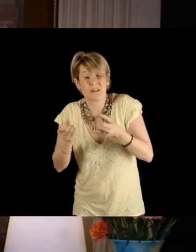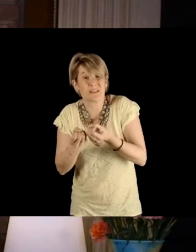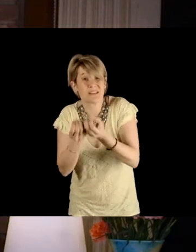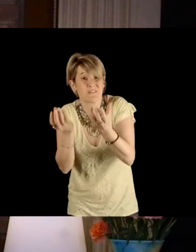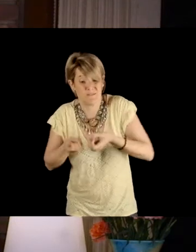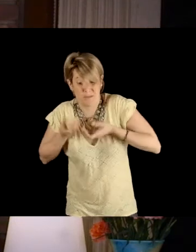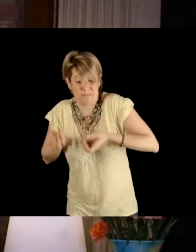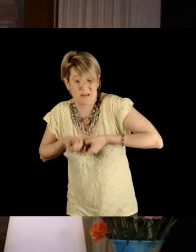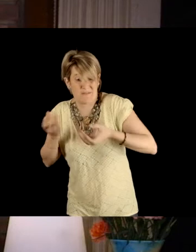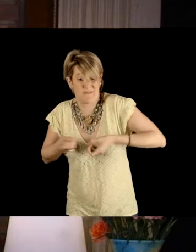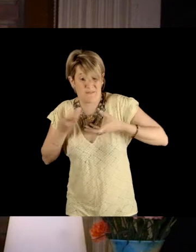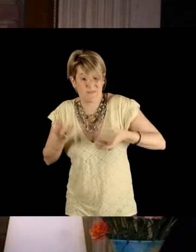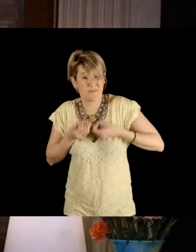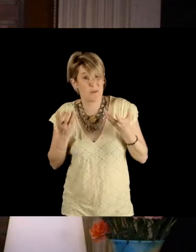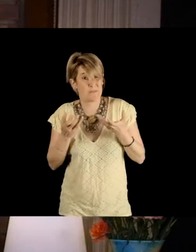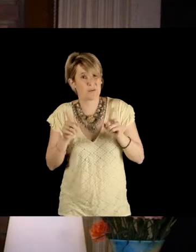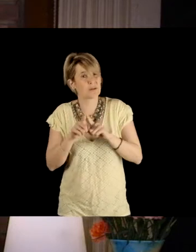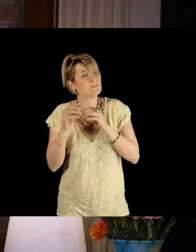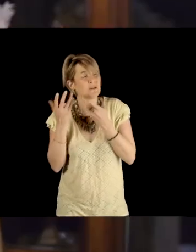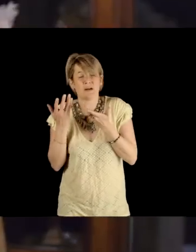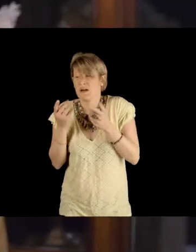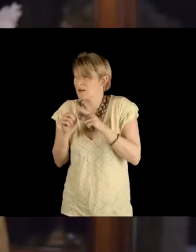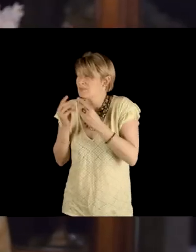is drawing my attention inward.